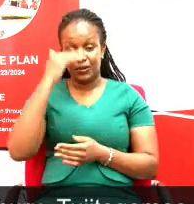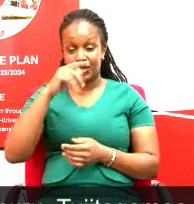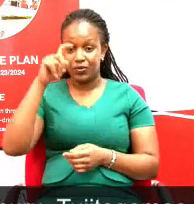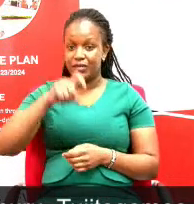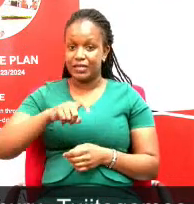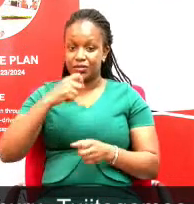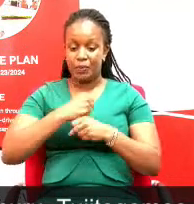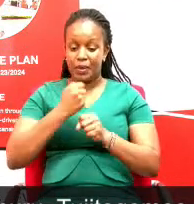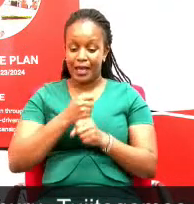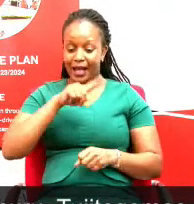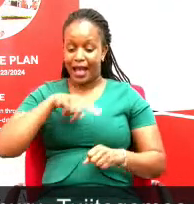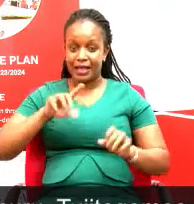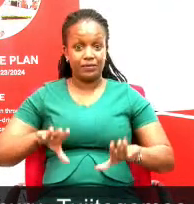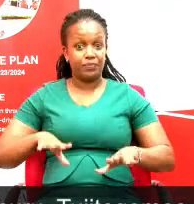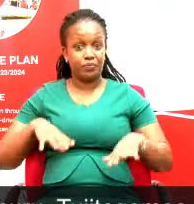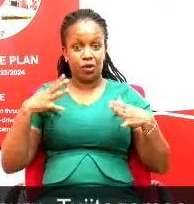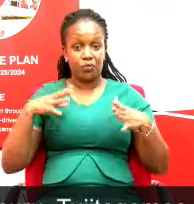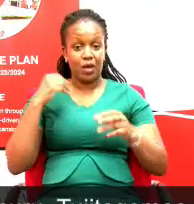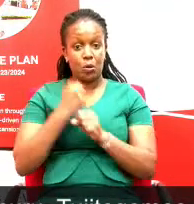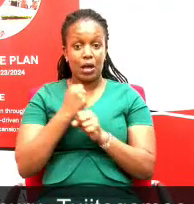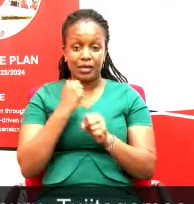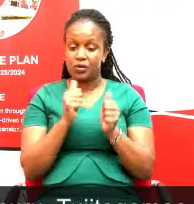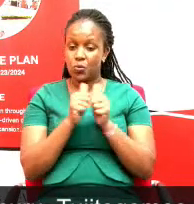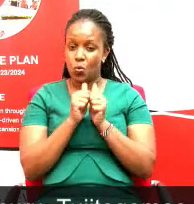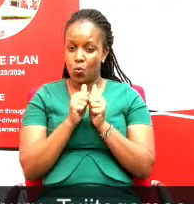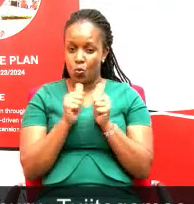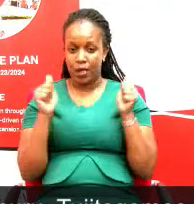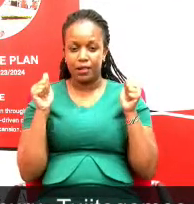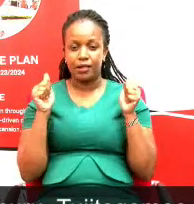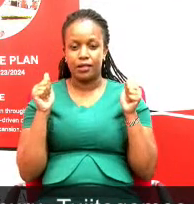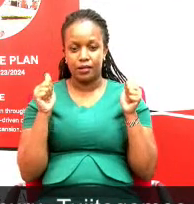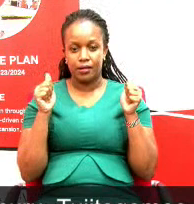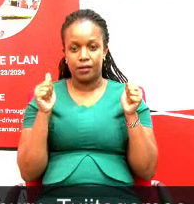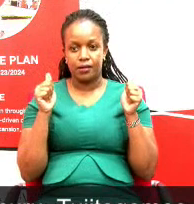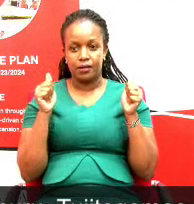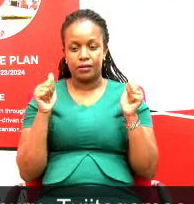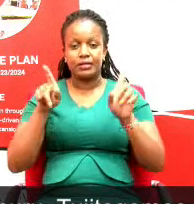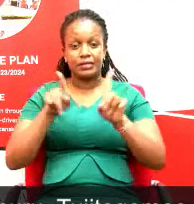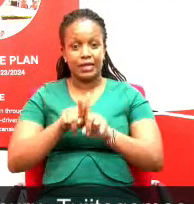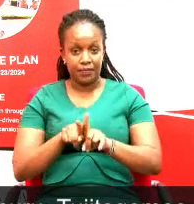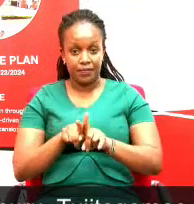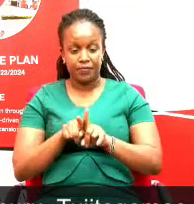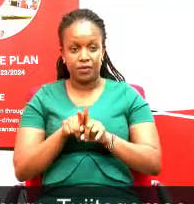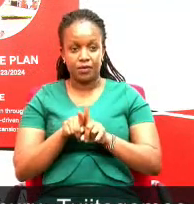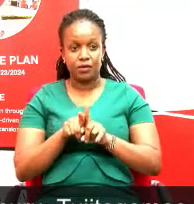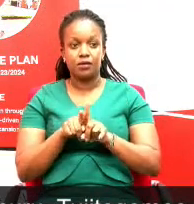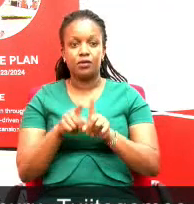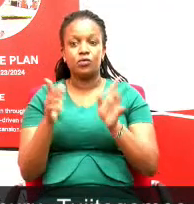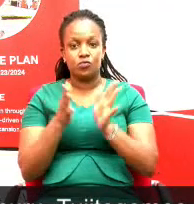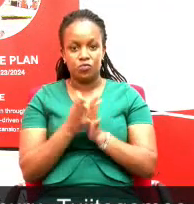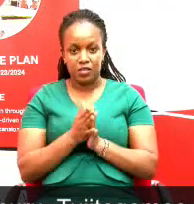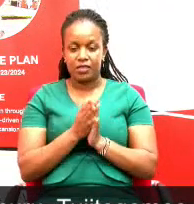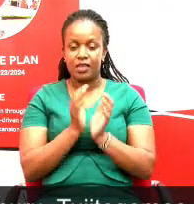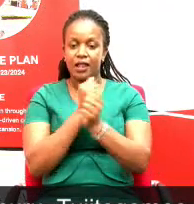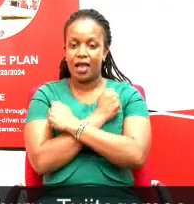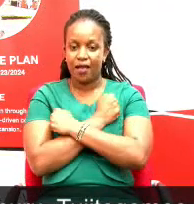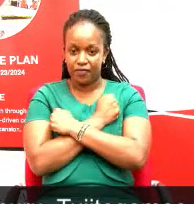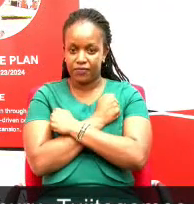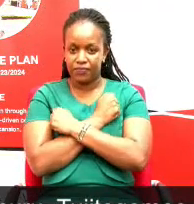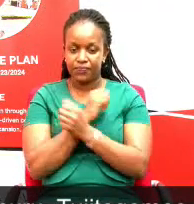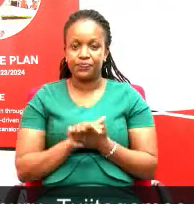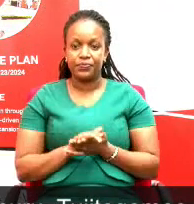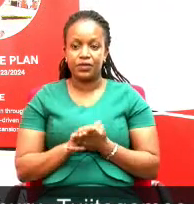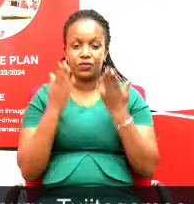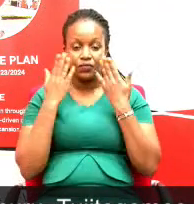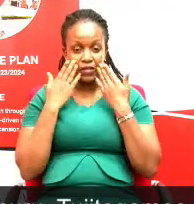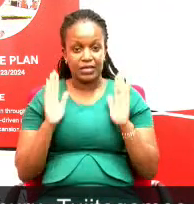need to make us proud by doing your work diligently, but also with sense of patriotism. In